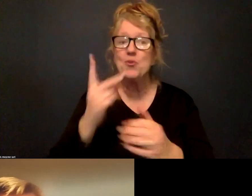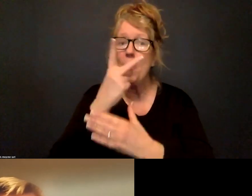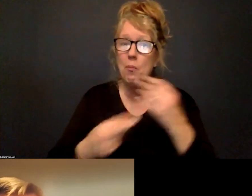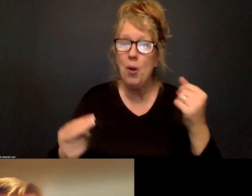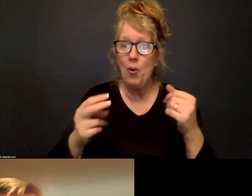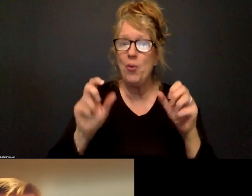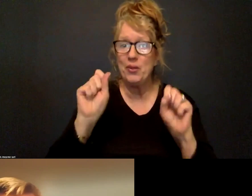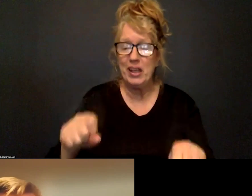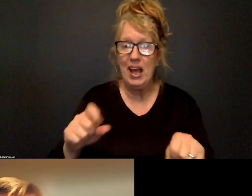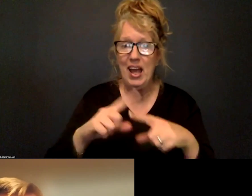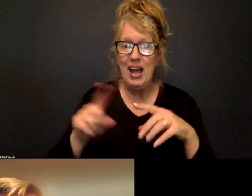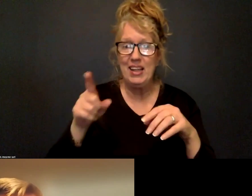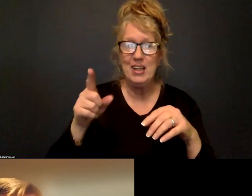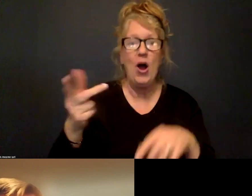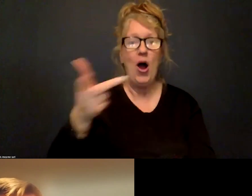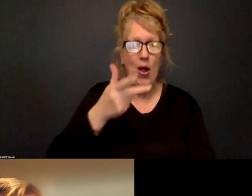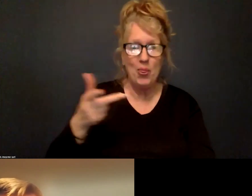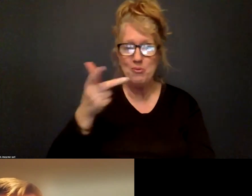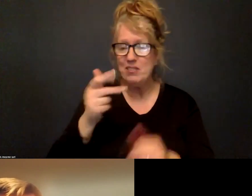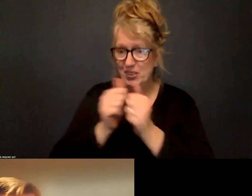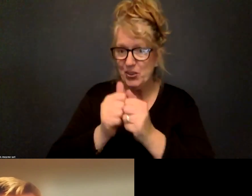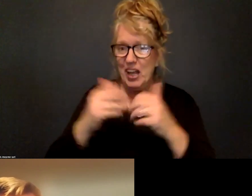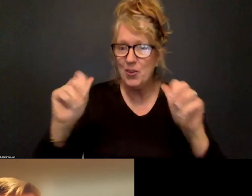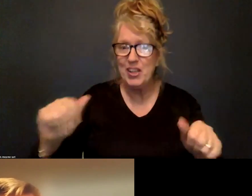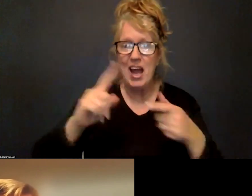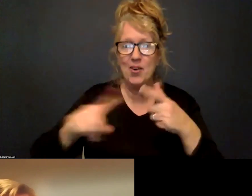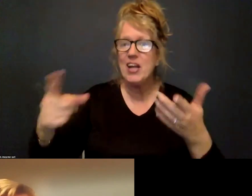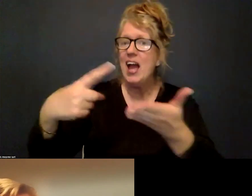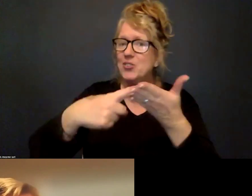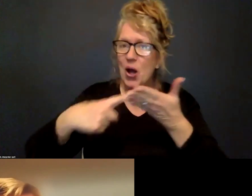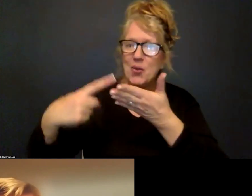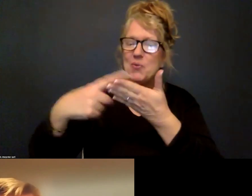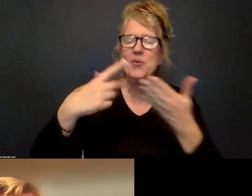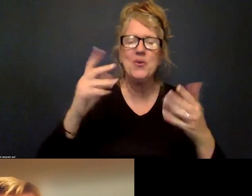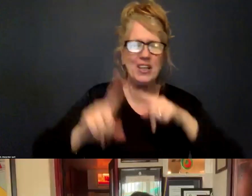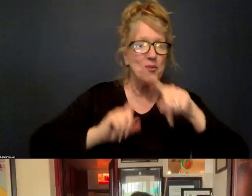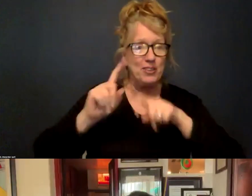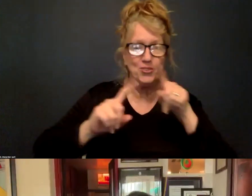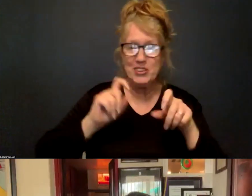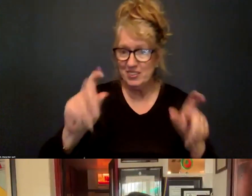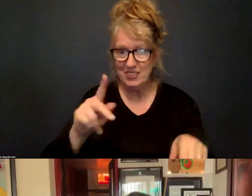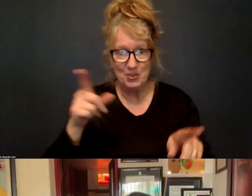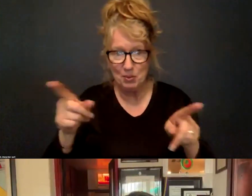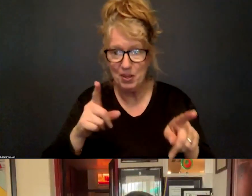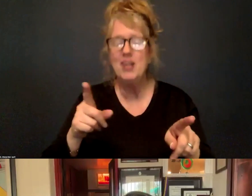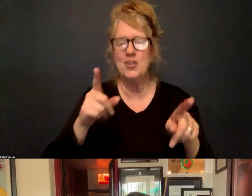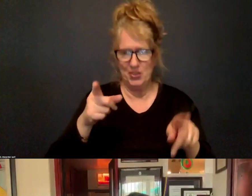us, all 3 of us here together, to kind of talk through some follow through and questions? Margie, Yeah. there you go,